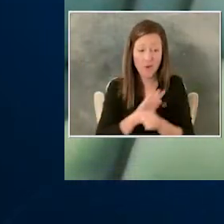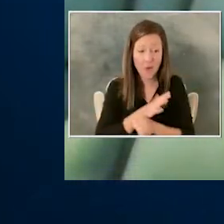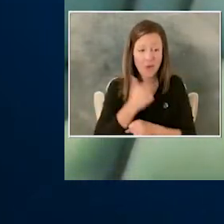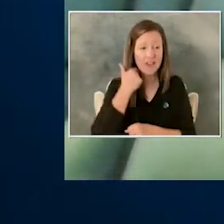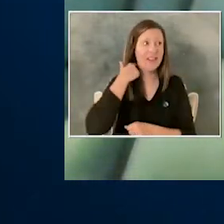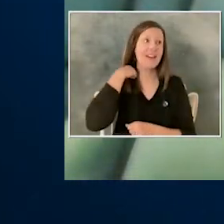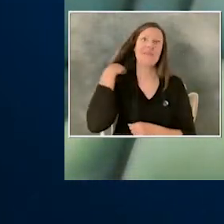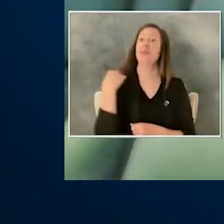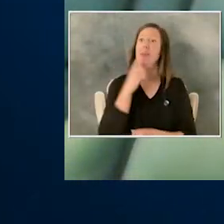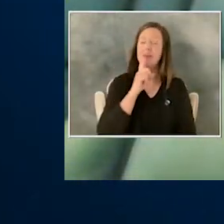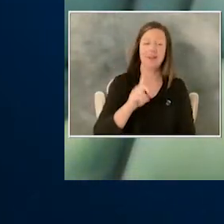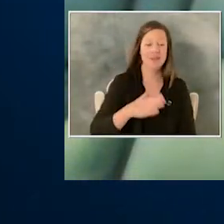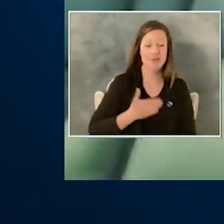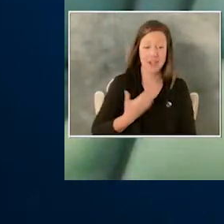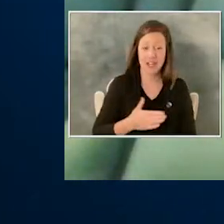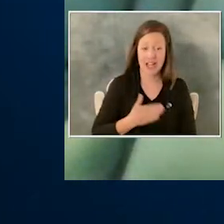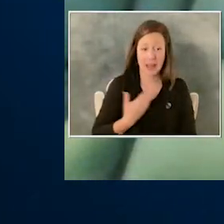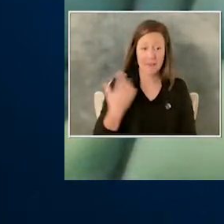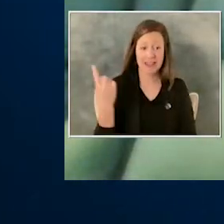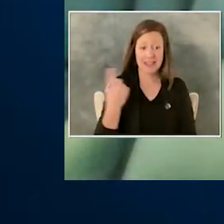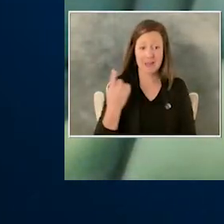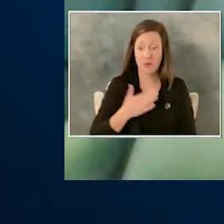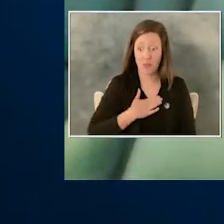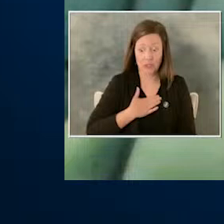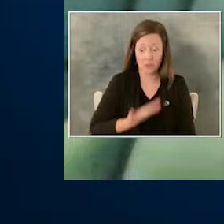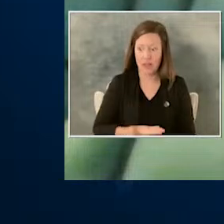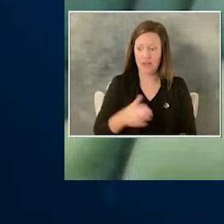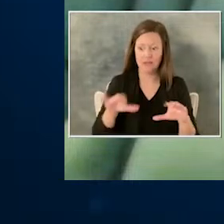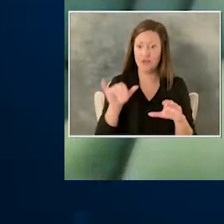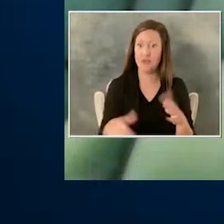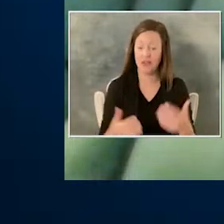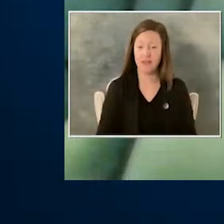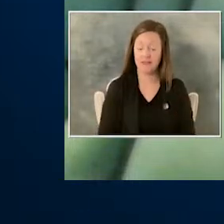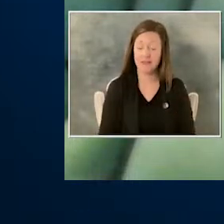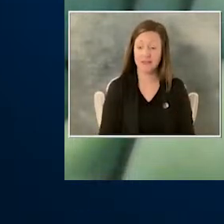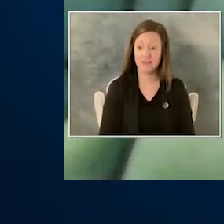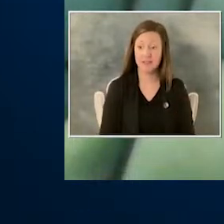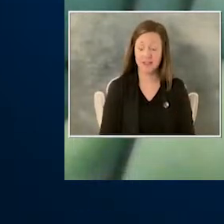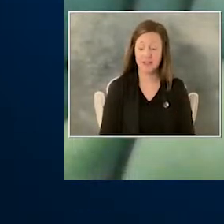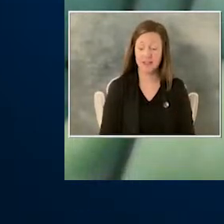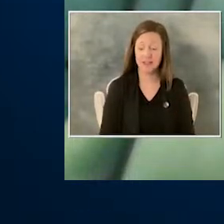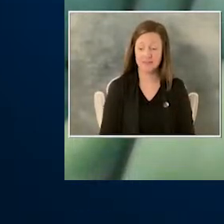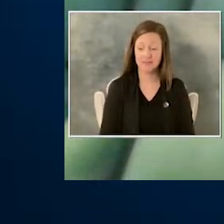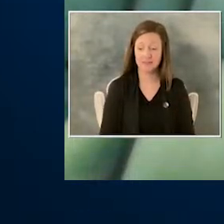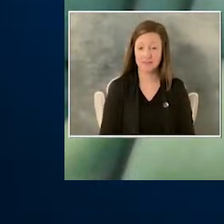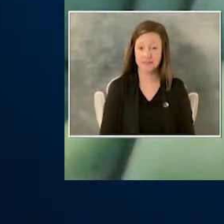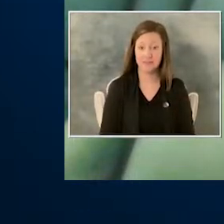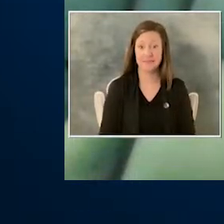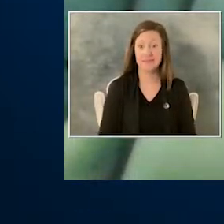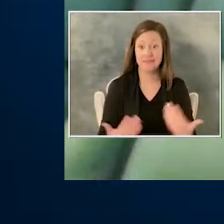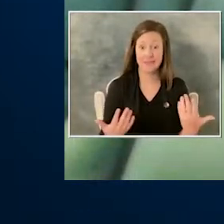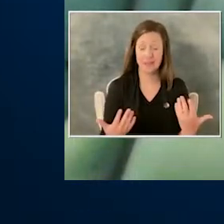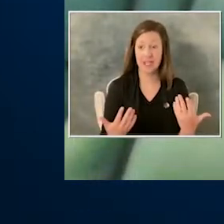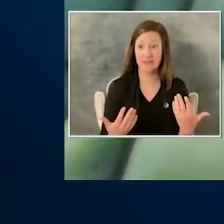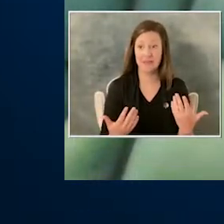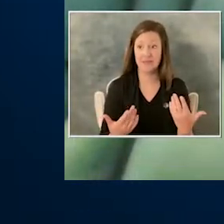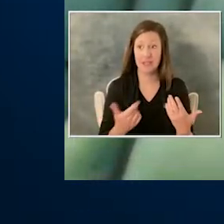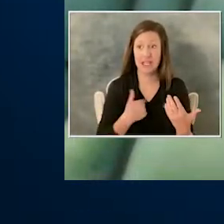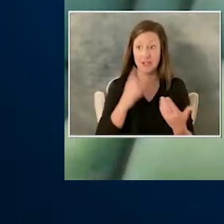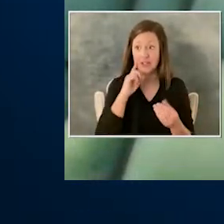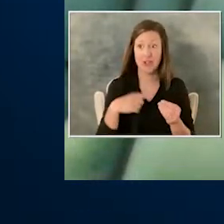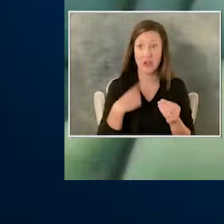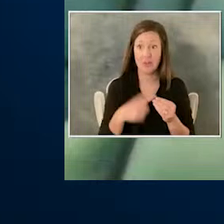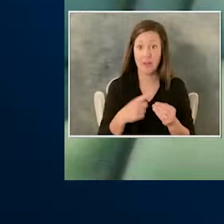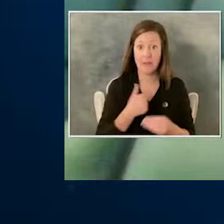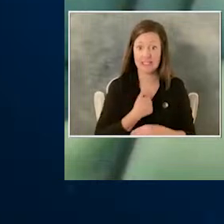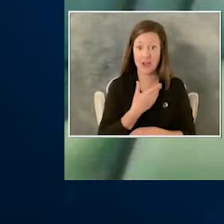that someone would do something like that. And I couldn't help but to think about myself and how